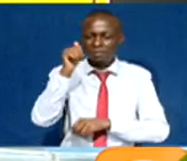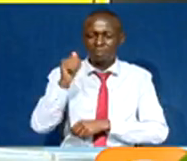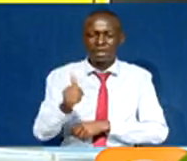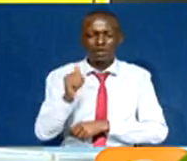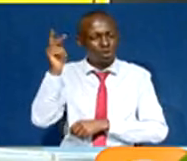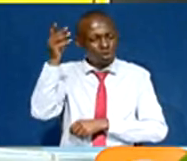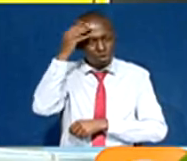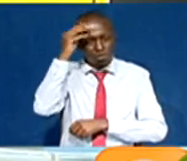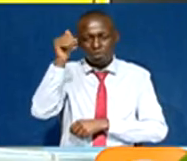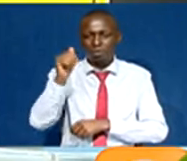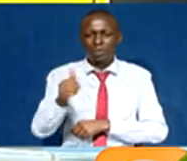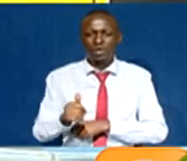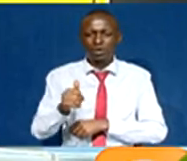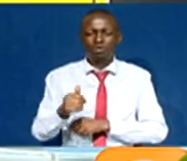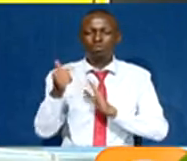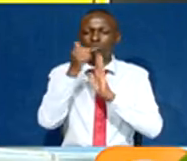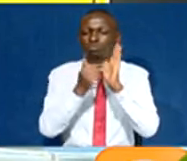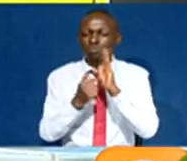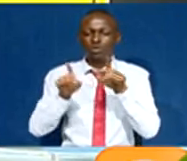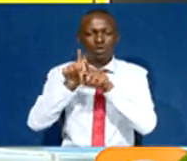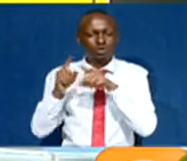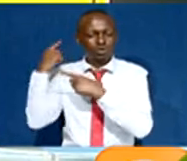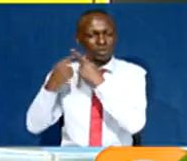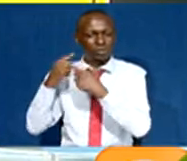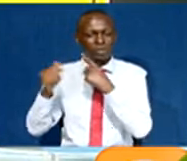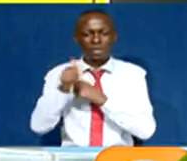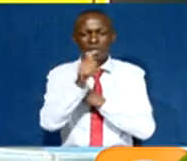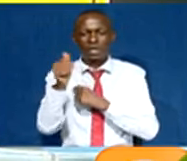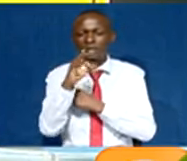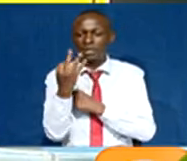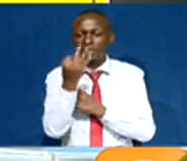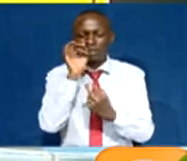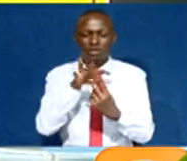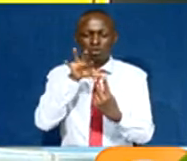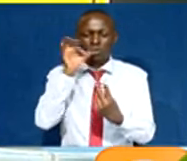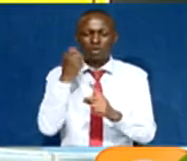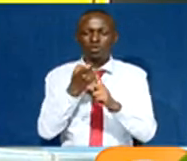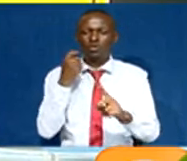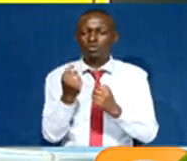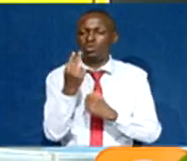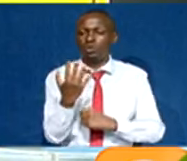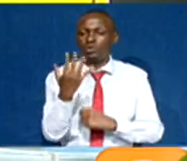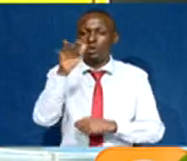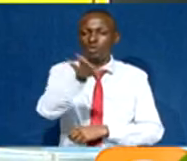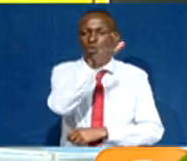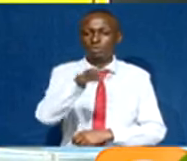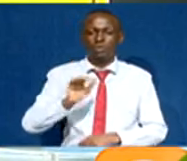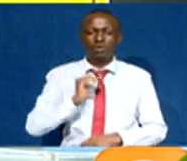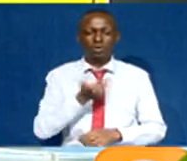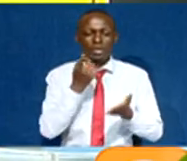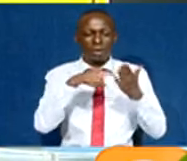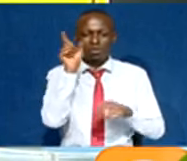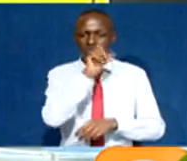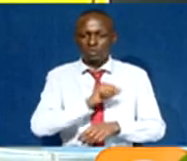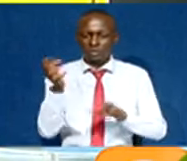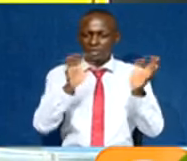knowledge, abilities, and experience. Three other nominees of the total 25 approved by the committee possessed